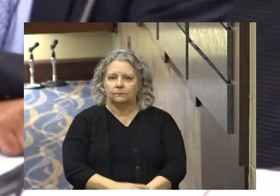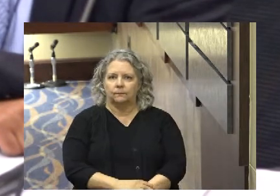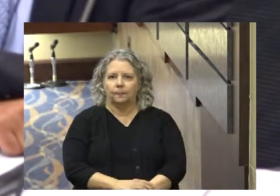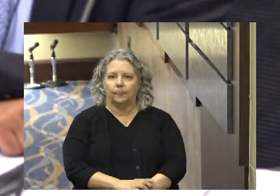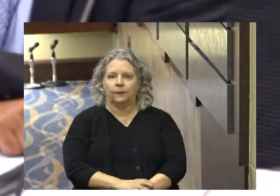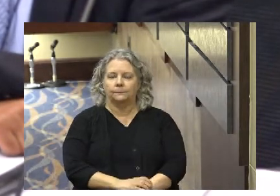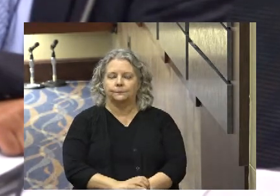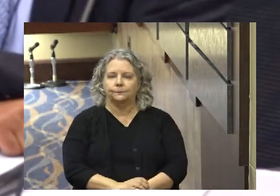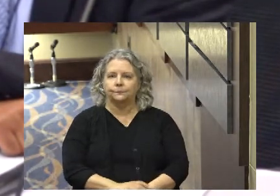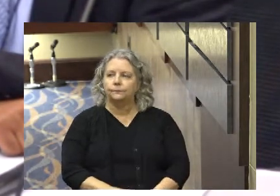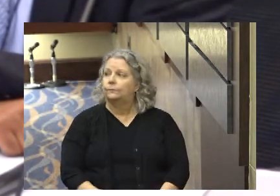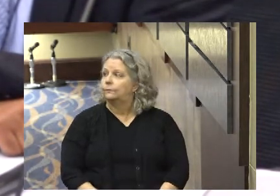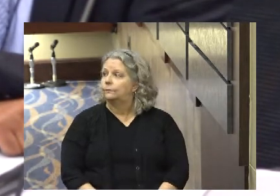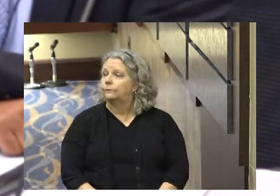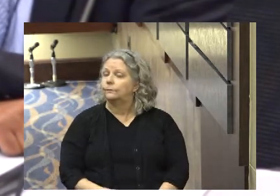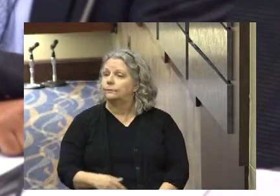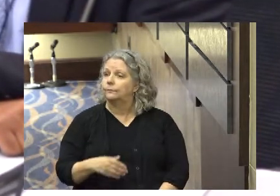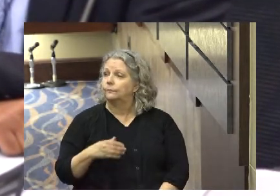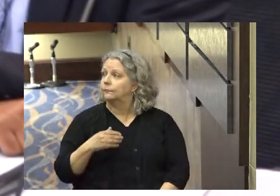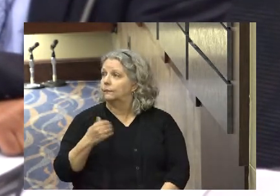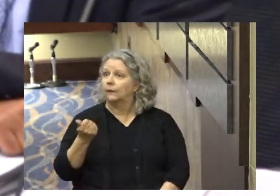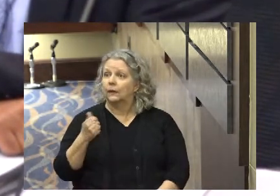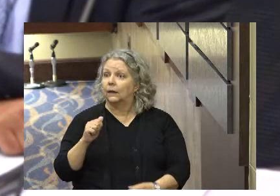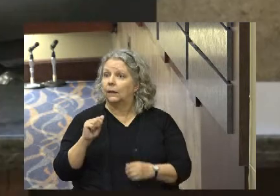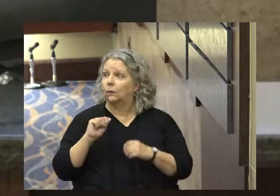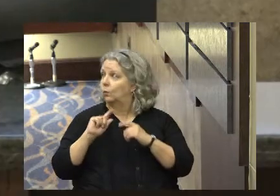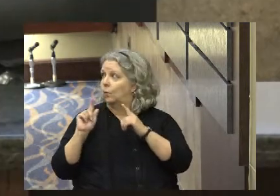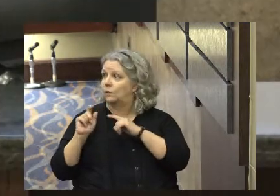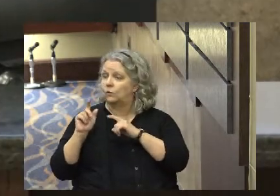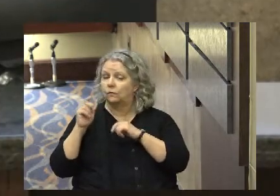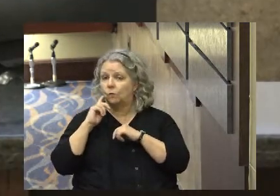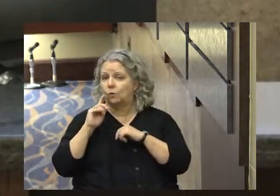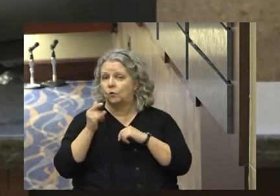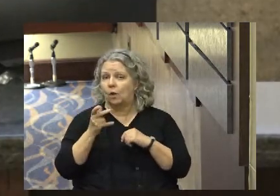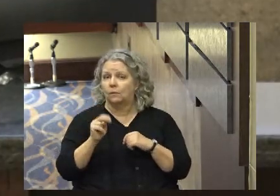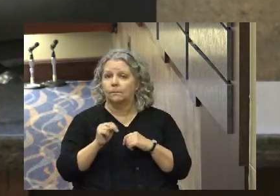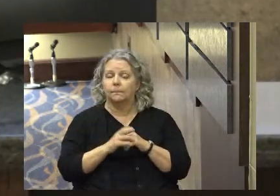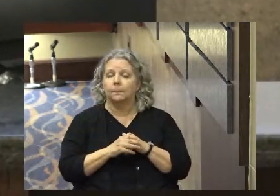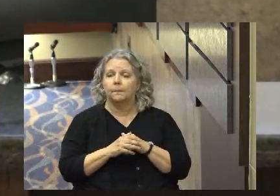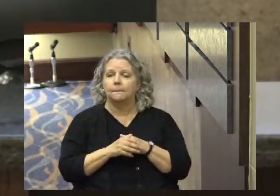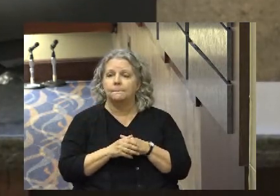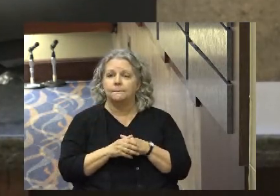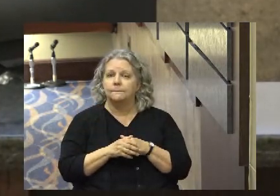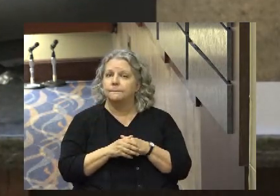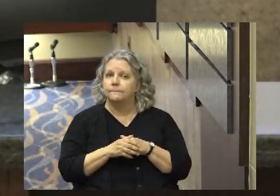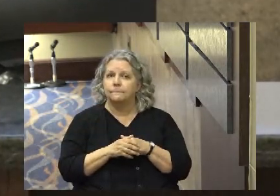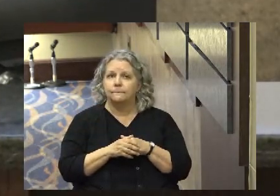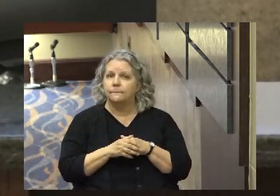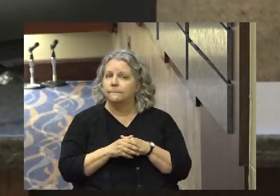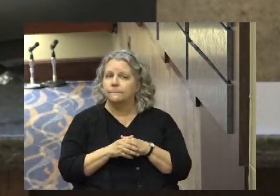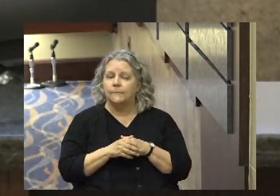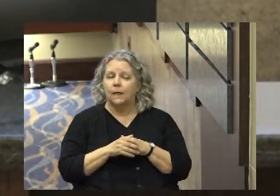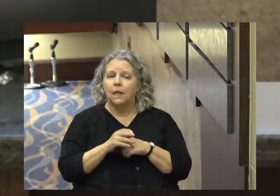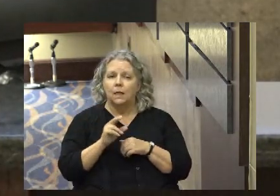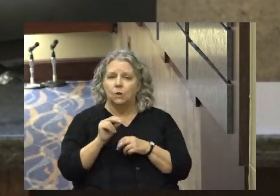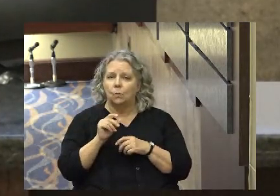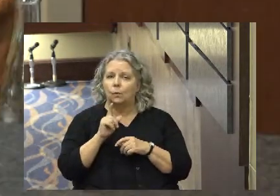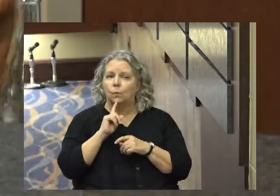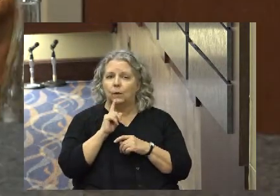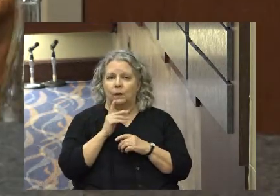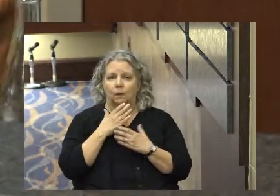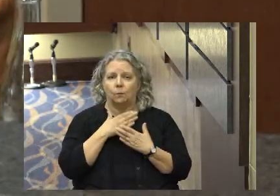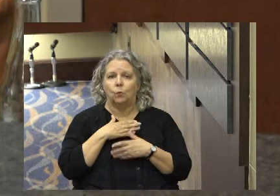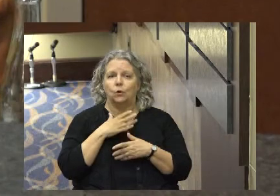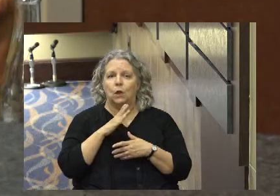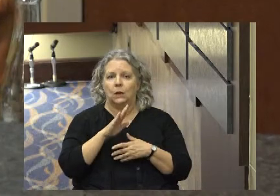Thank you. Any questions for John? No, I don't have any questions. I appreciate the effort